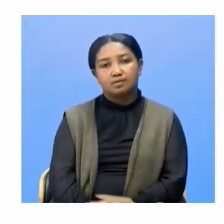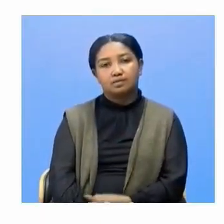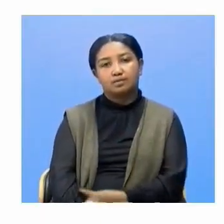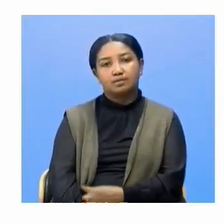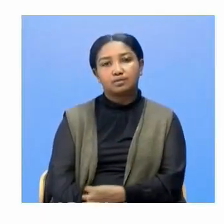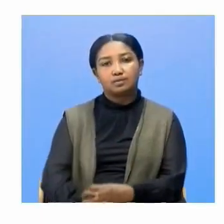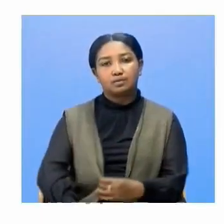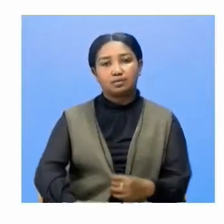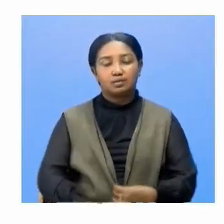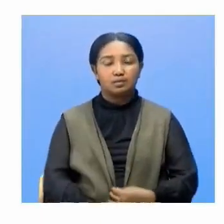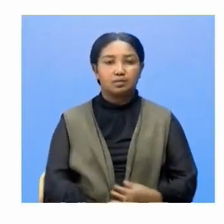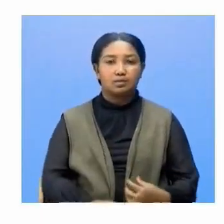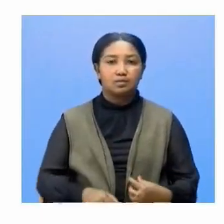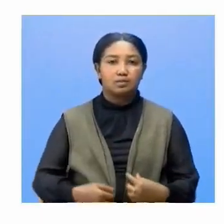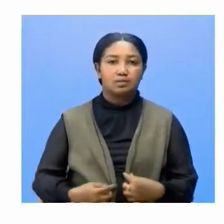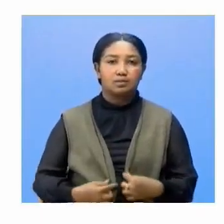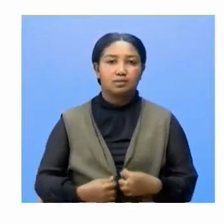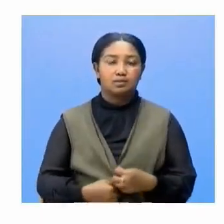One-syllable